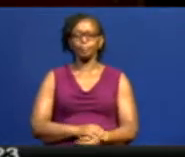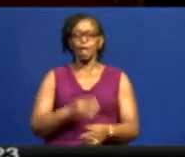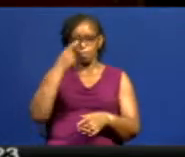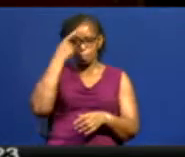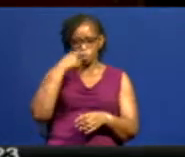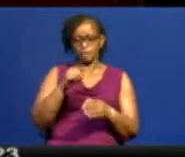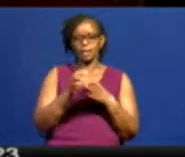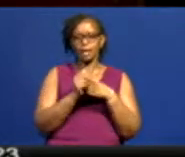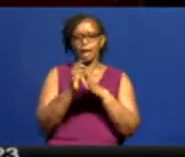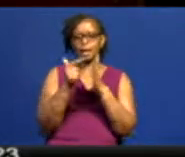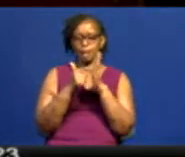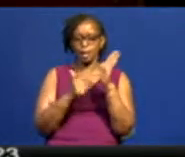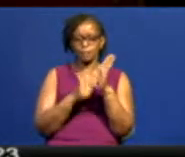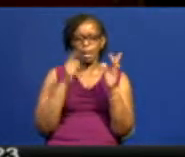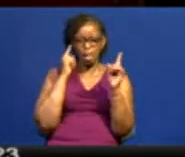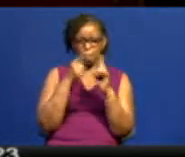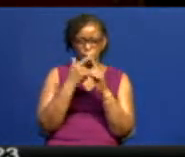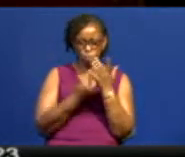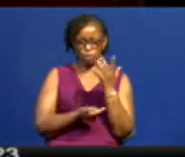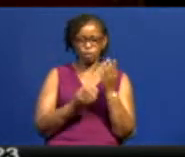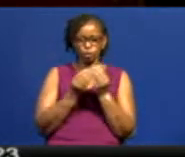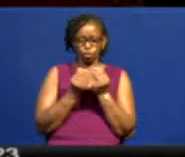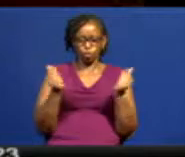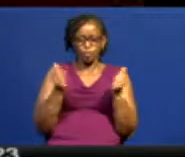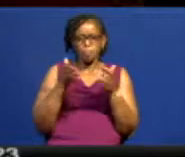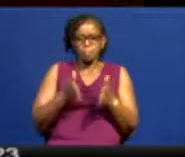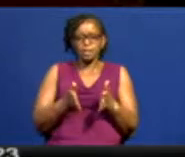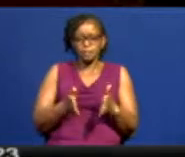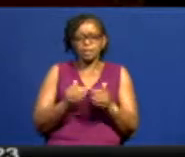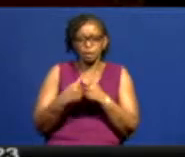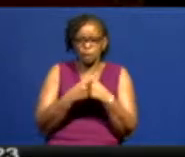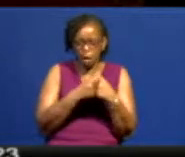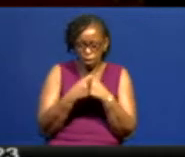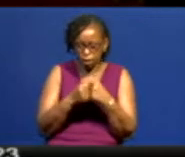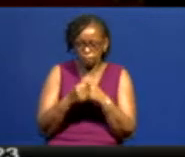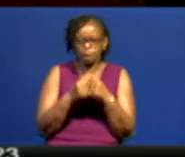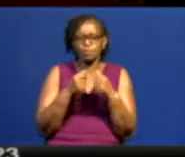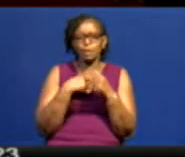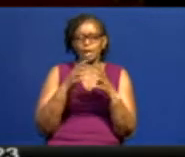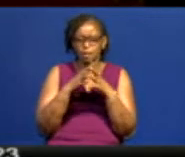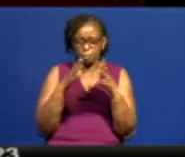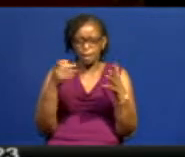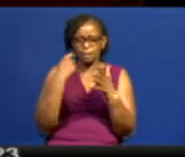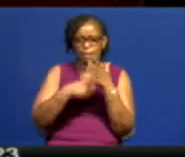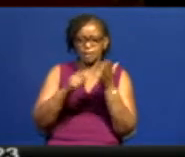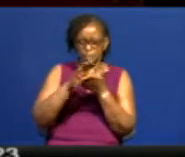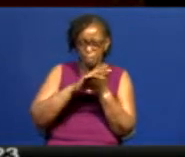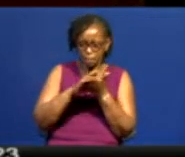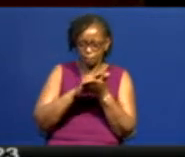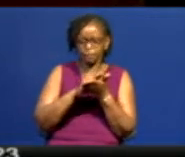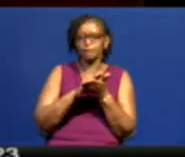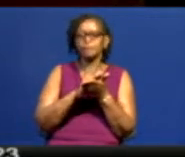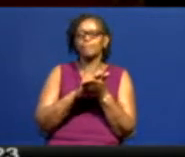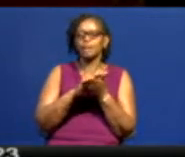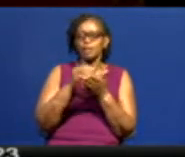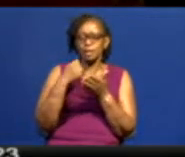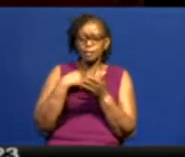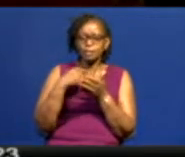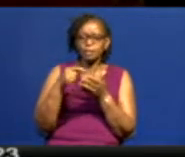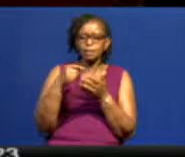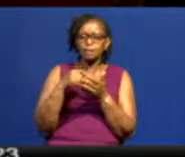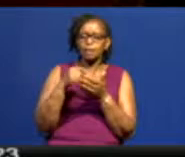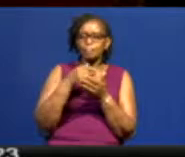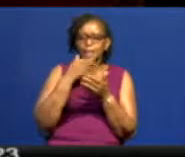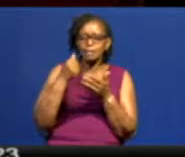to solve the present challenges affecting revenue collection by expanding the tax base, having the international best tax practices in tax